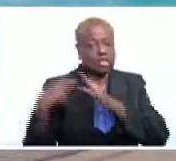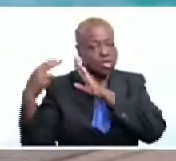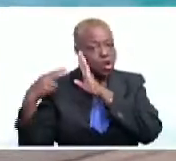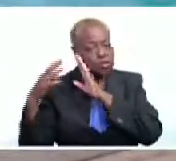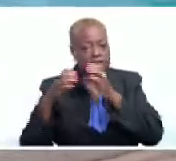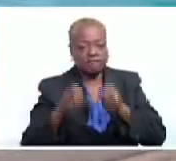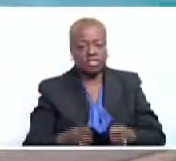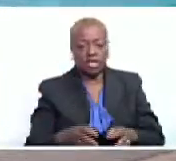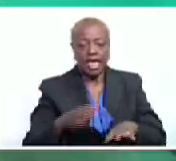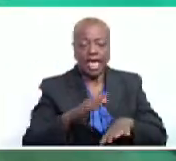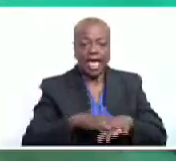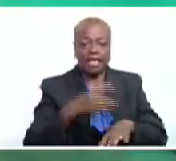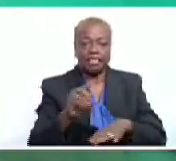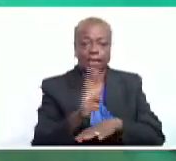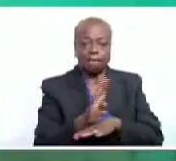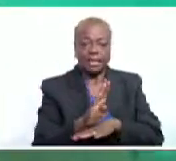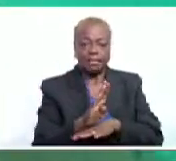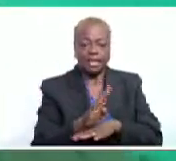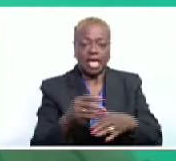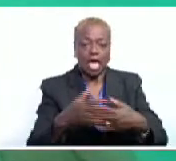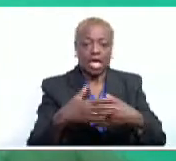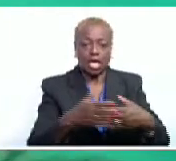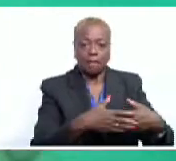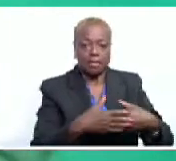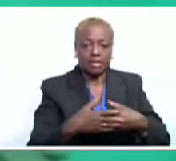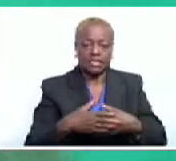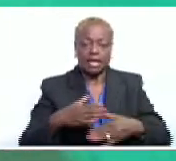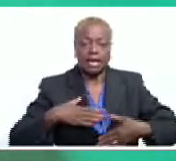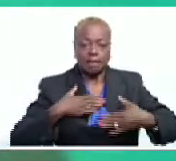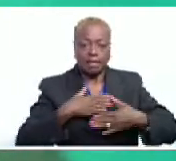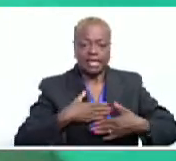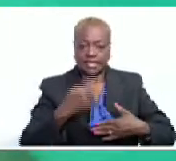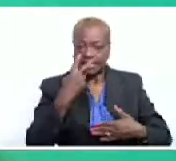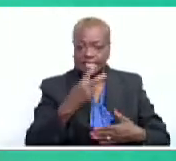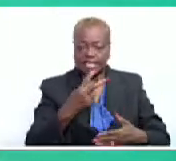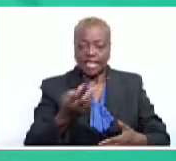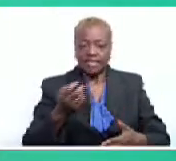Bimini community are pleased to see the island is entering a new